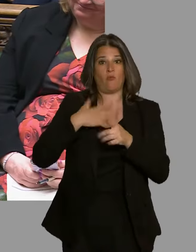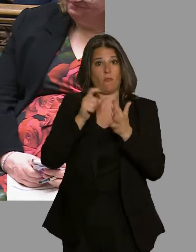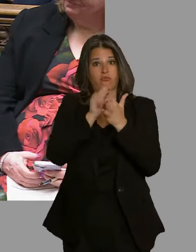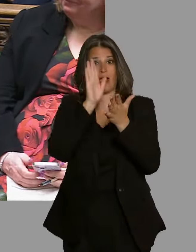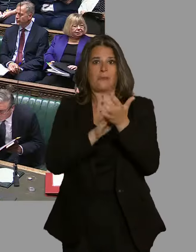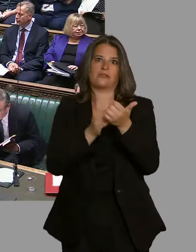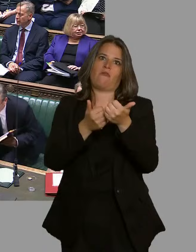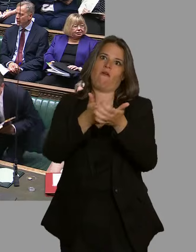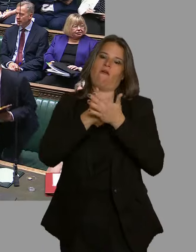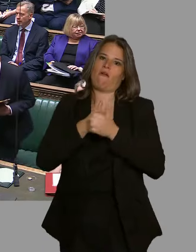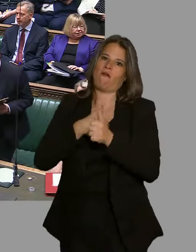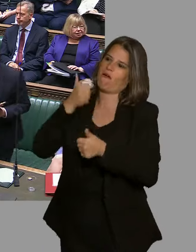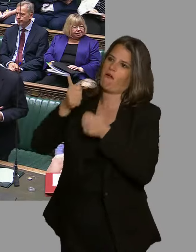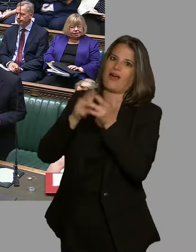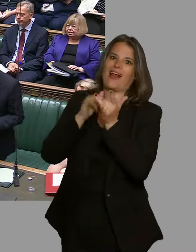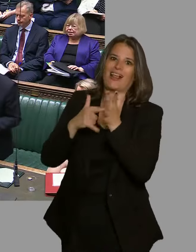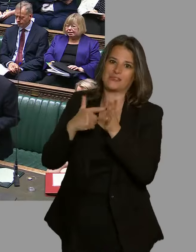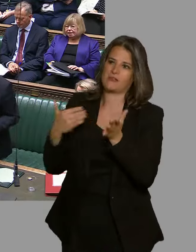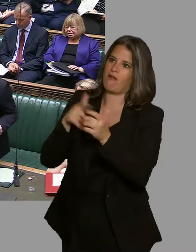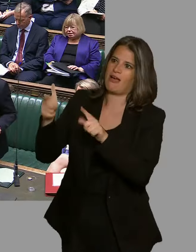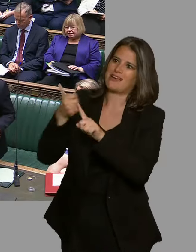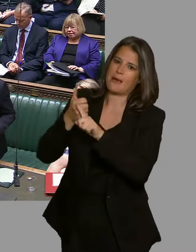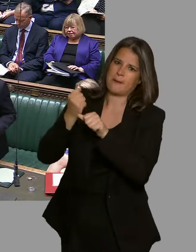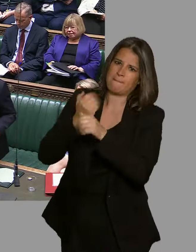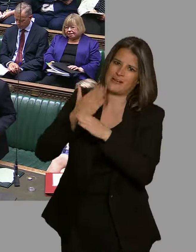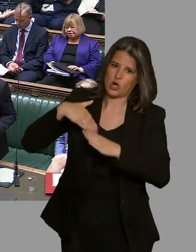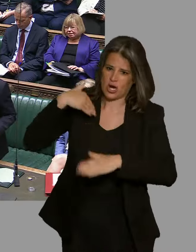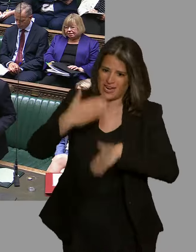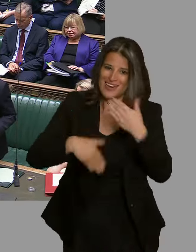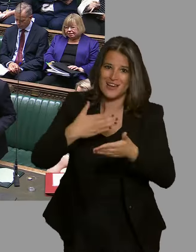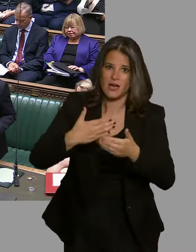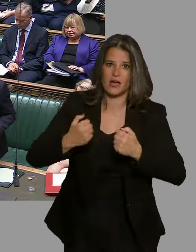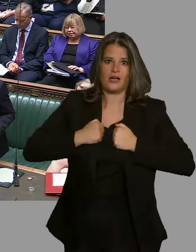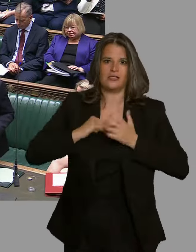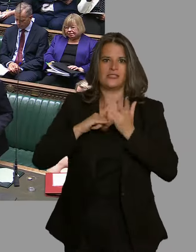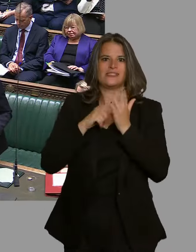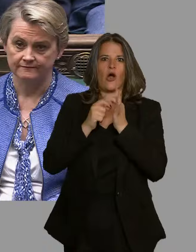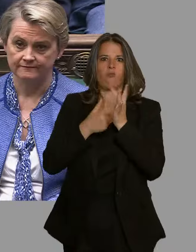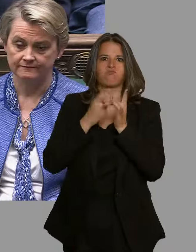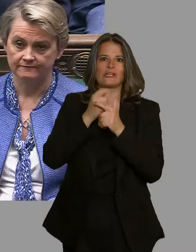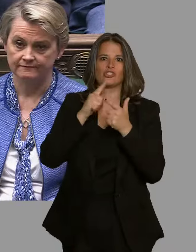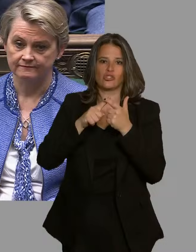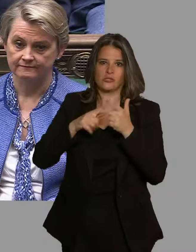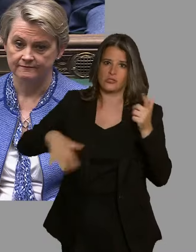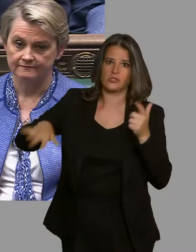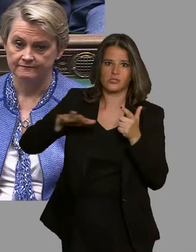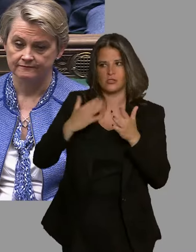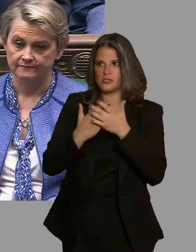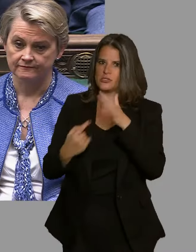home? Well, can I thank my honourable friend and celebrate Lisa and all those who've saved this